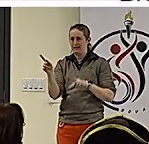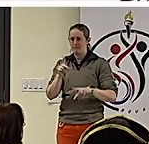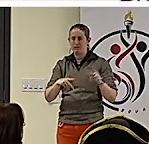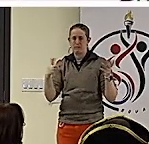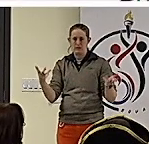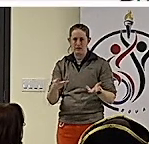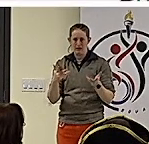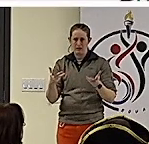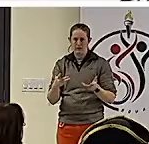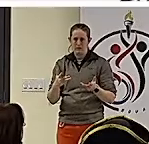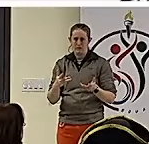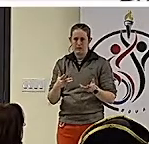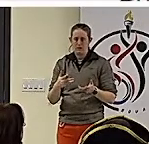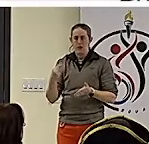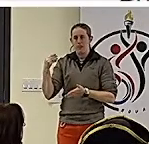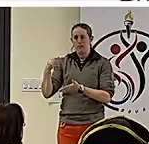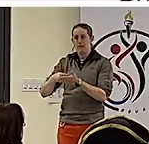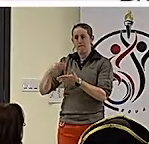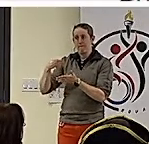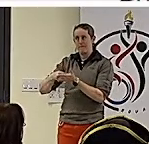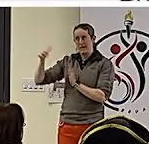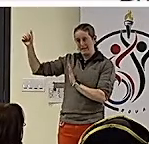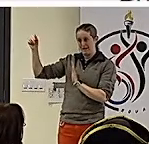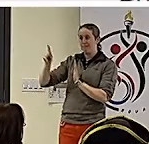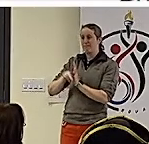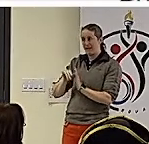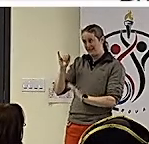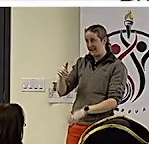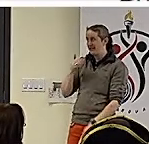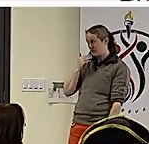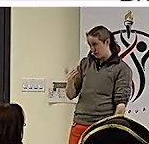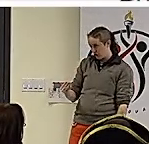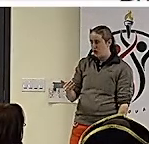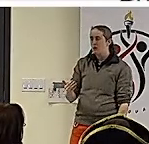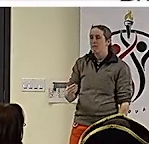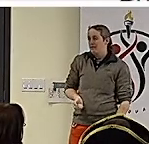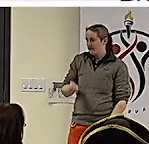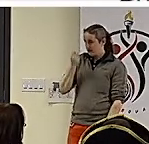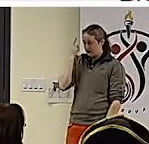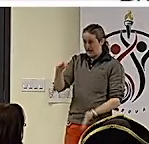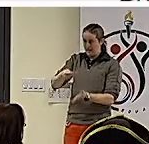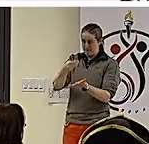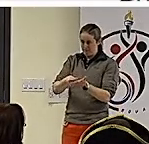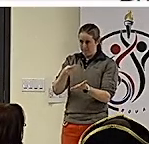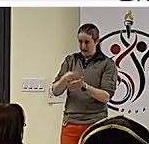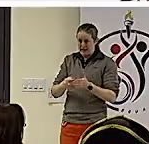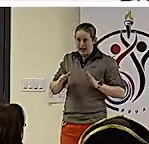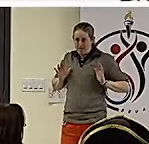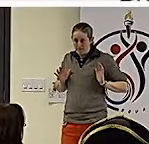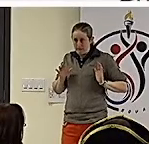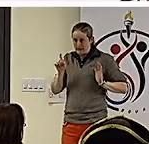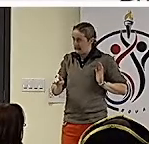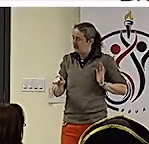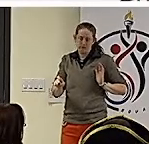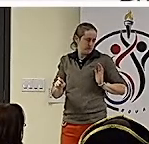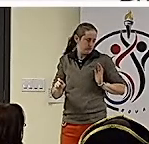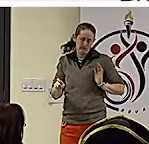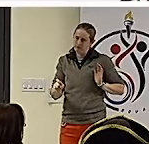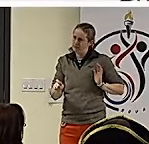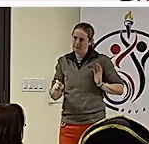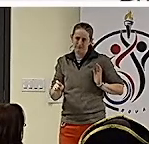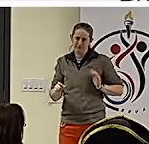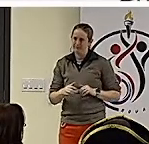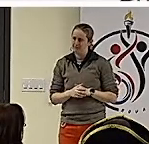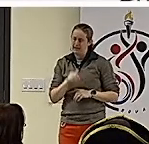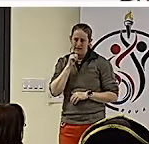of the funding is welcome. Funding alone does not guarantee justice. Without